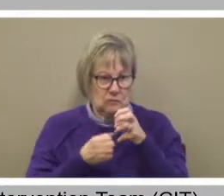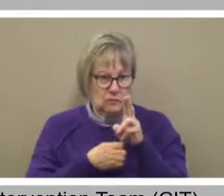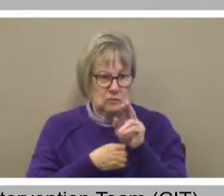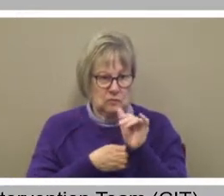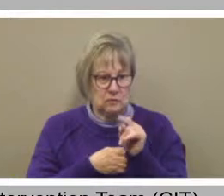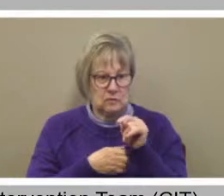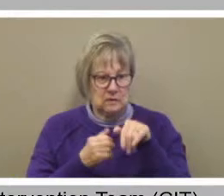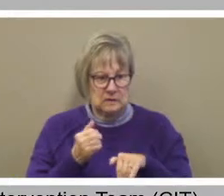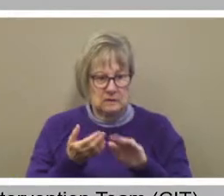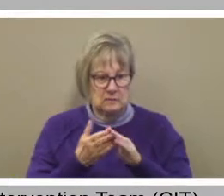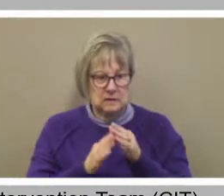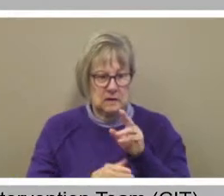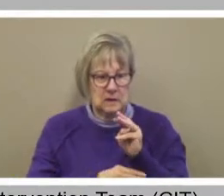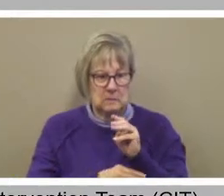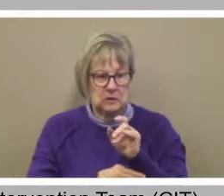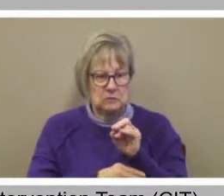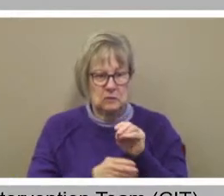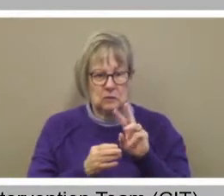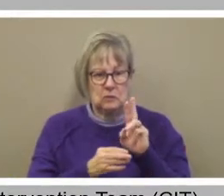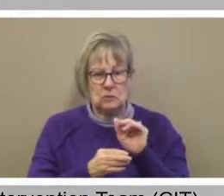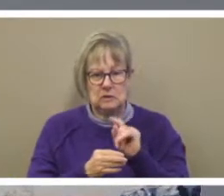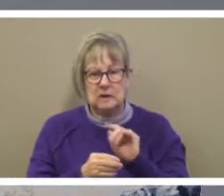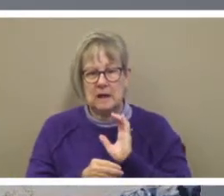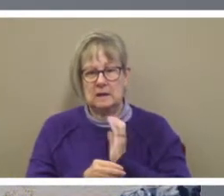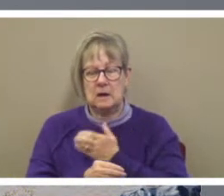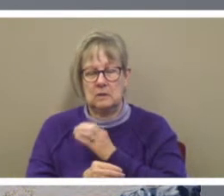the Downtown Metro Unit, and our CIT.